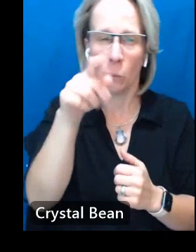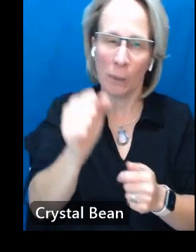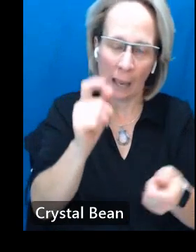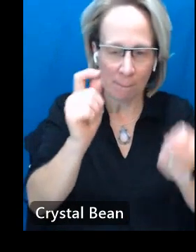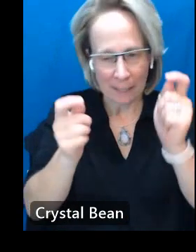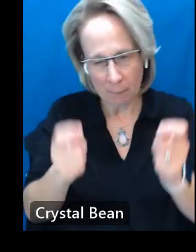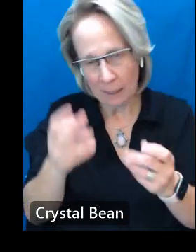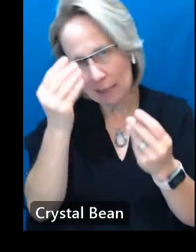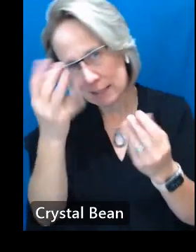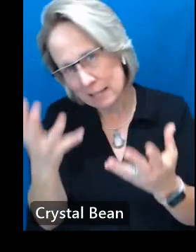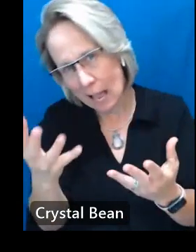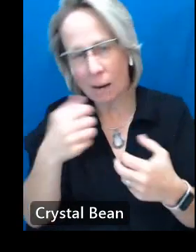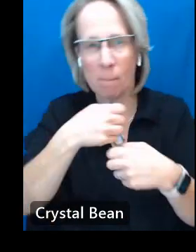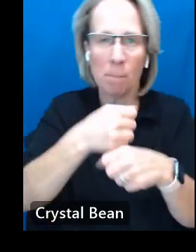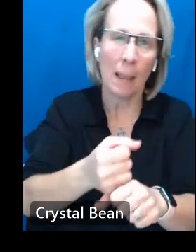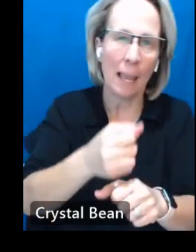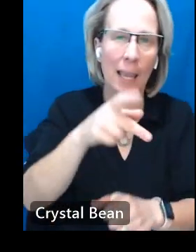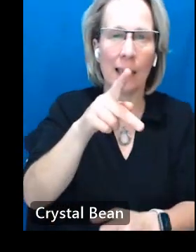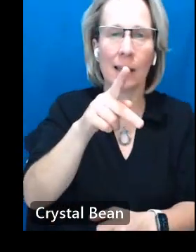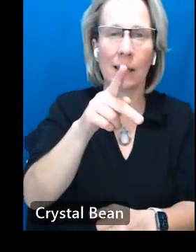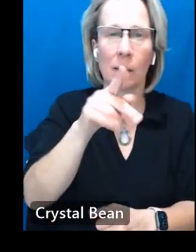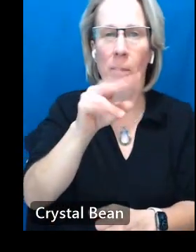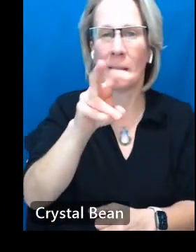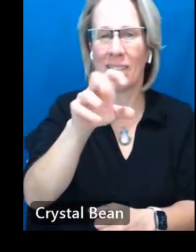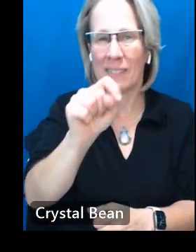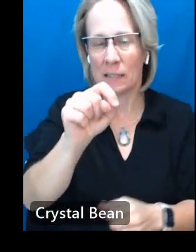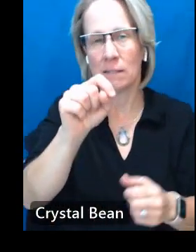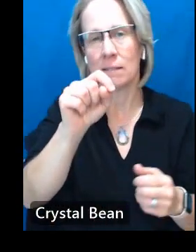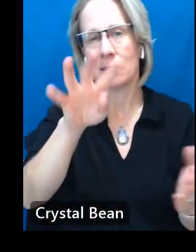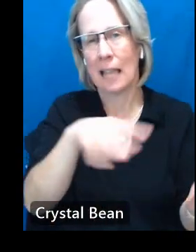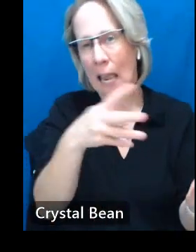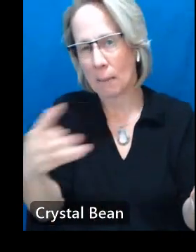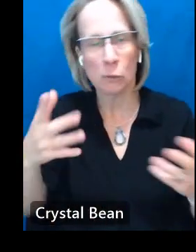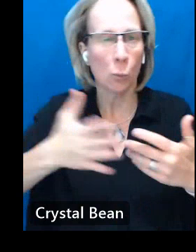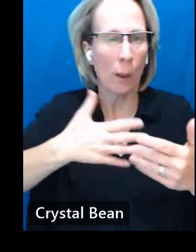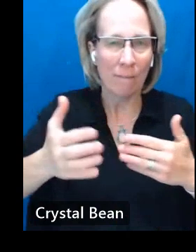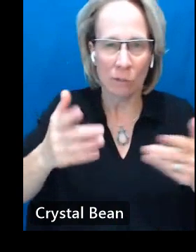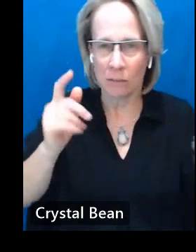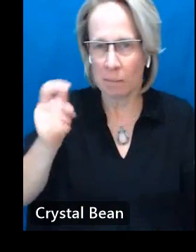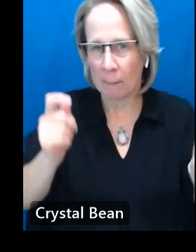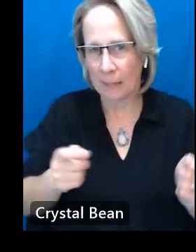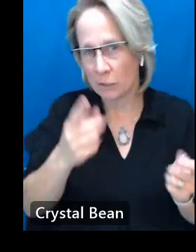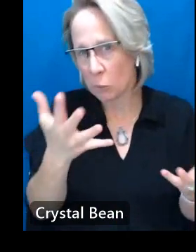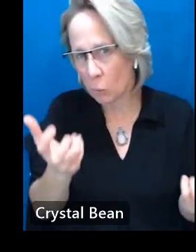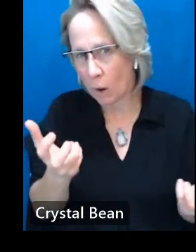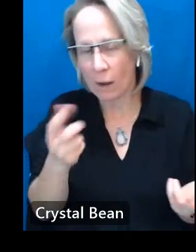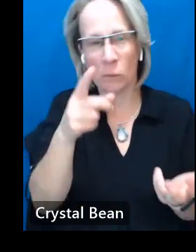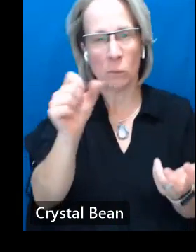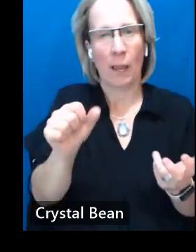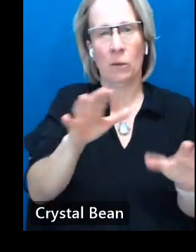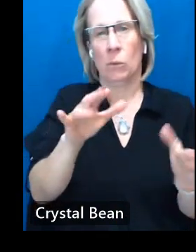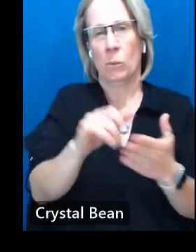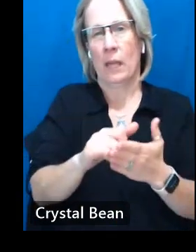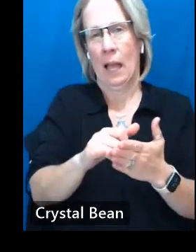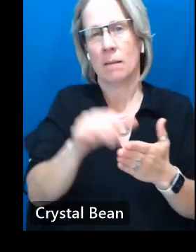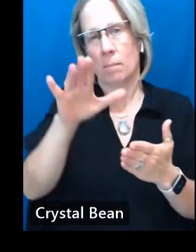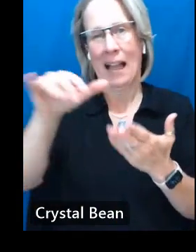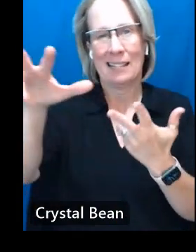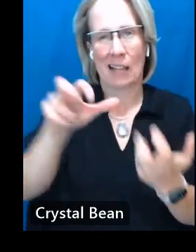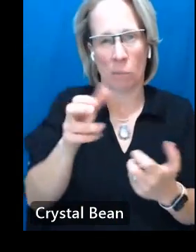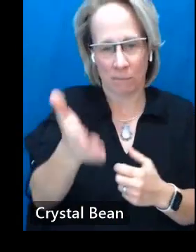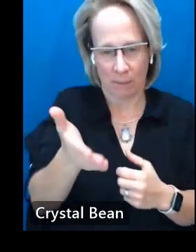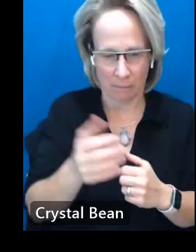pivot tables, make it format it, whatever sort of manipulation you want to do, you can do that by downloading it there. And that's why